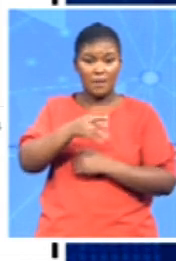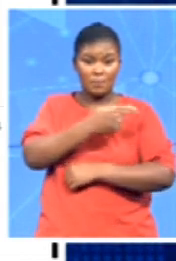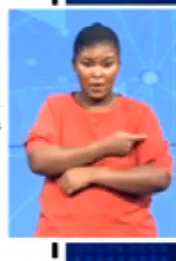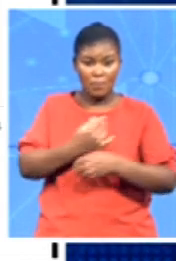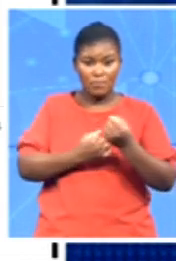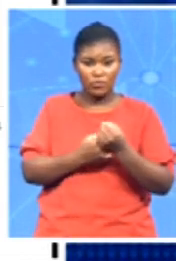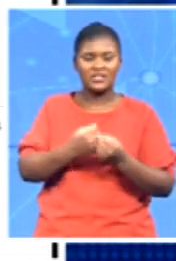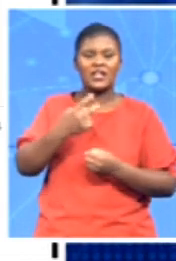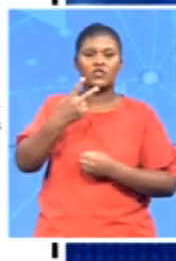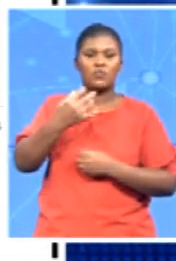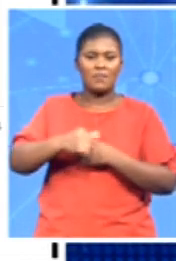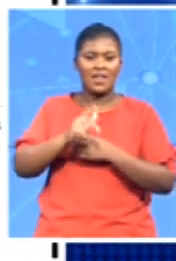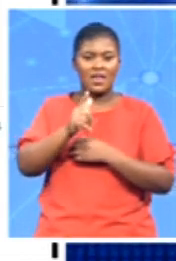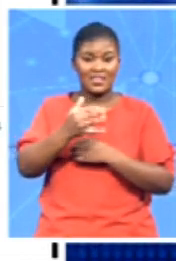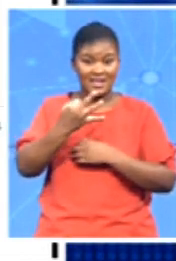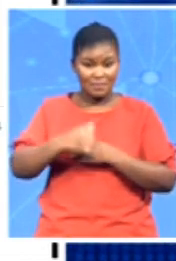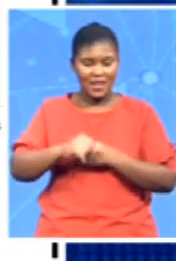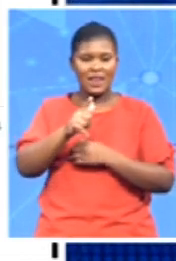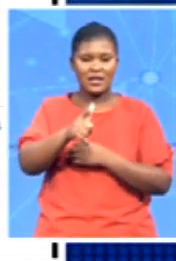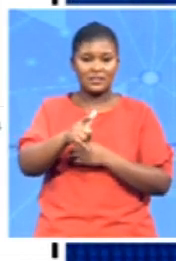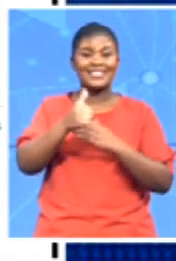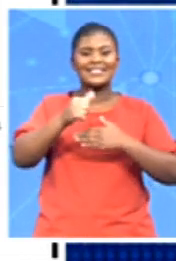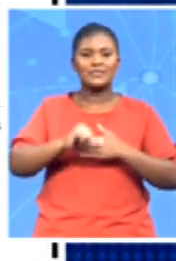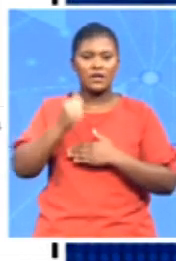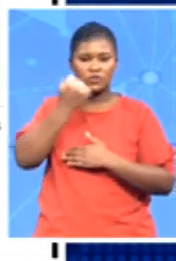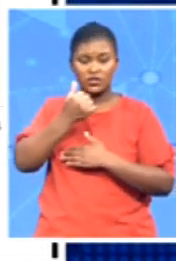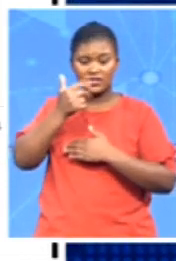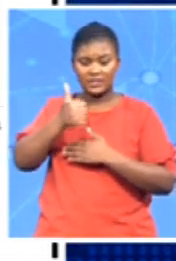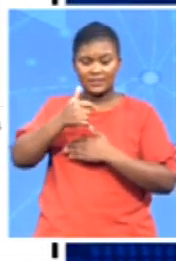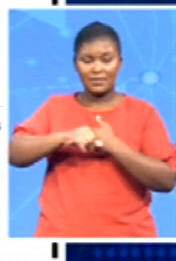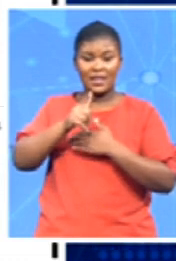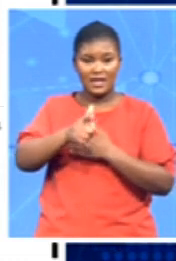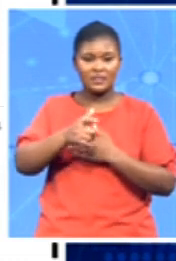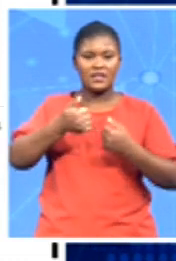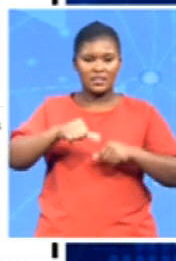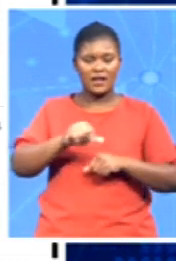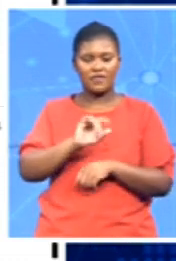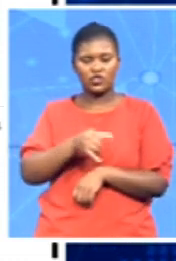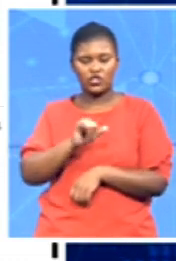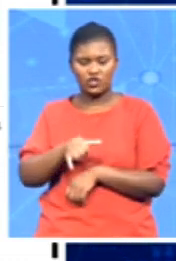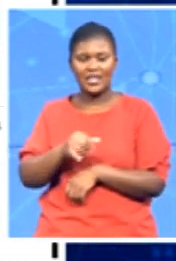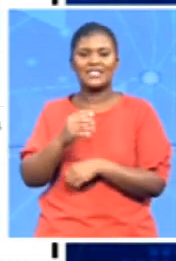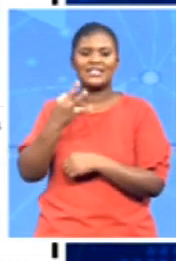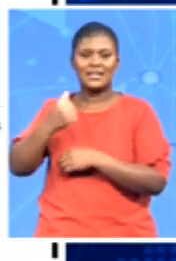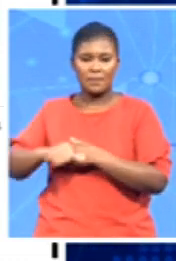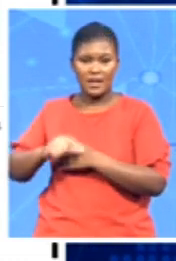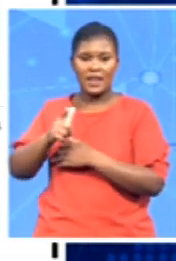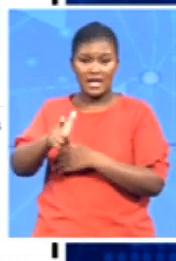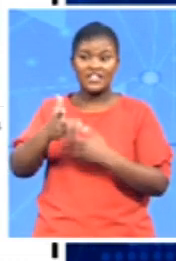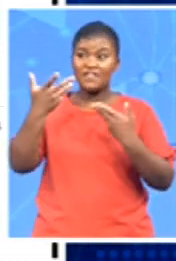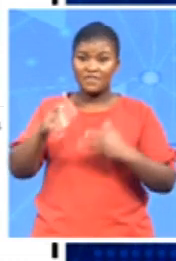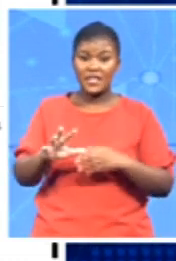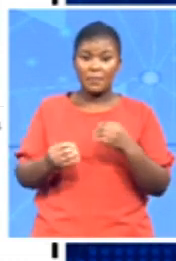dose. As the pattern to the top continues, of all the people that has taken up the general boosters, more